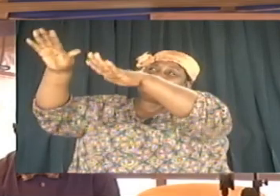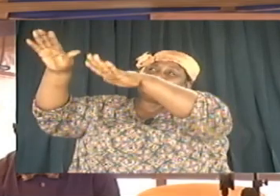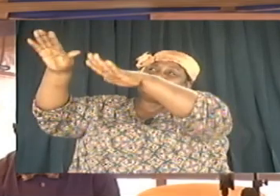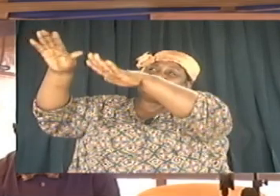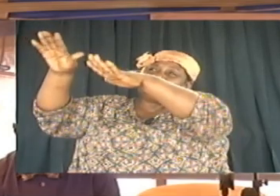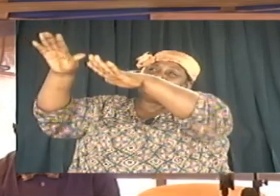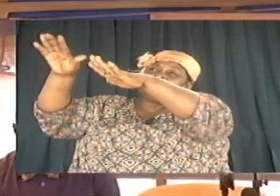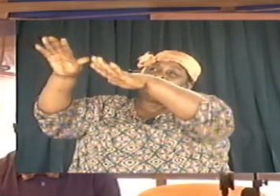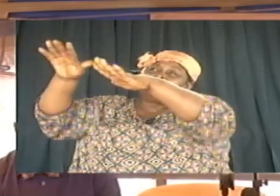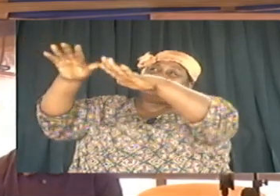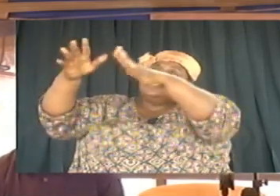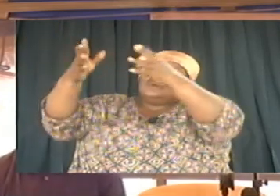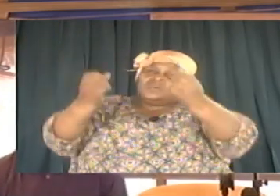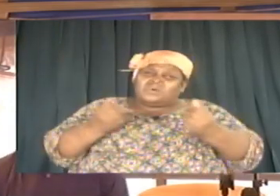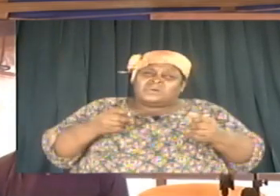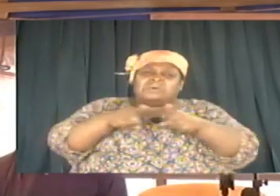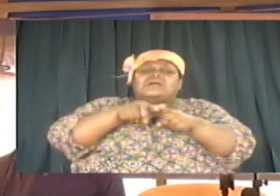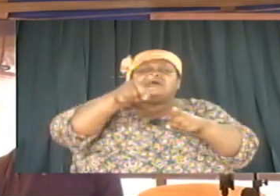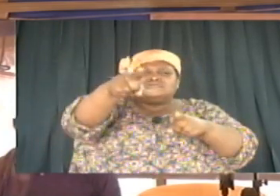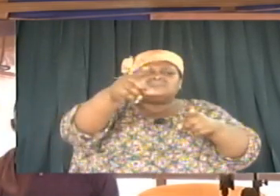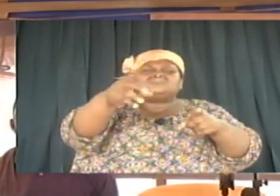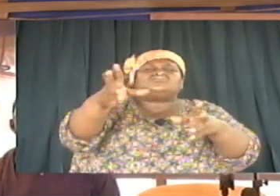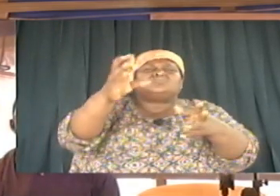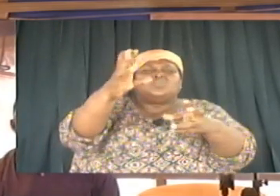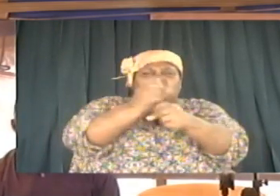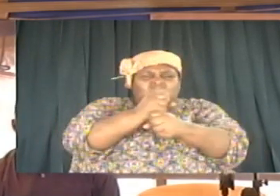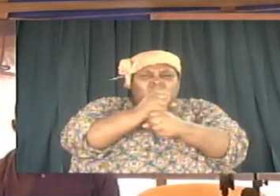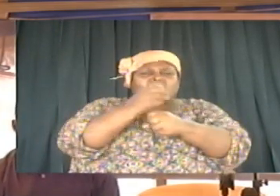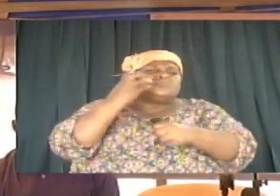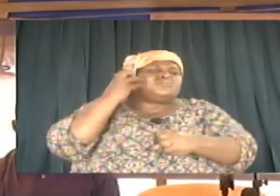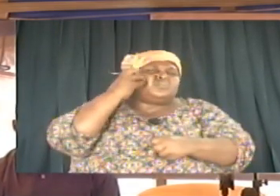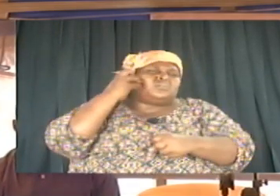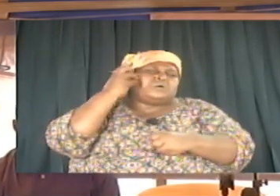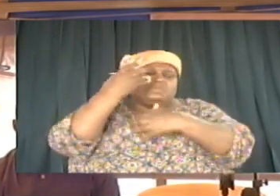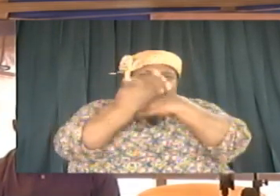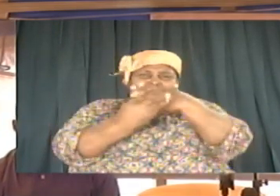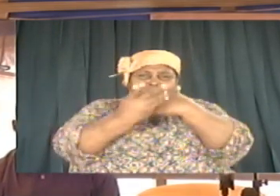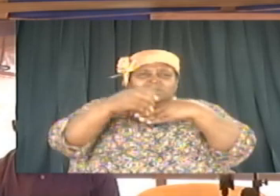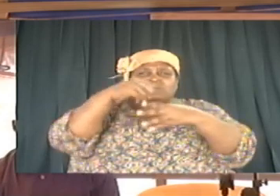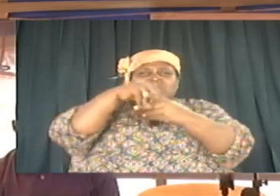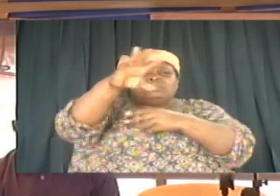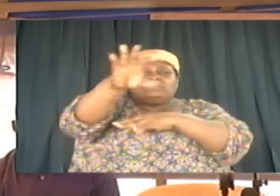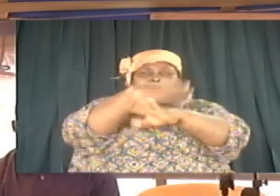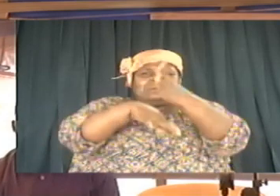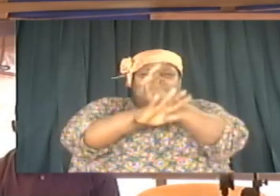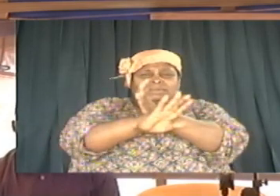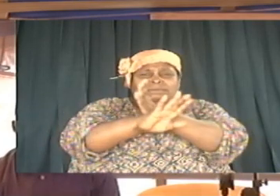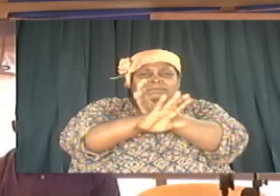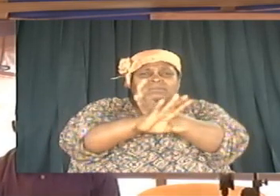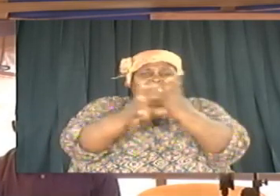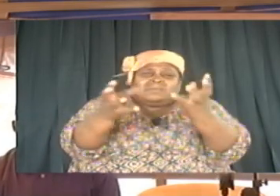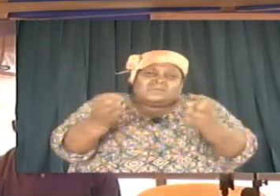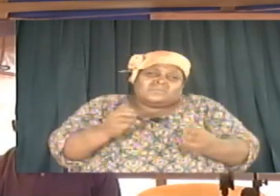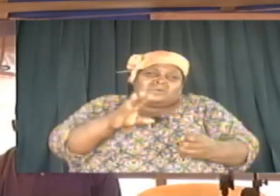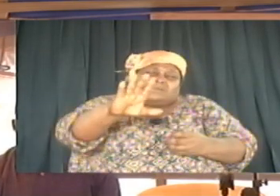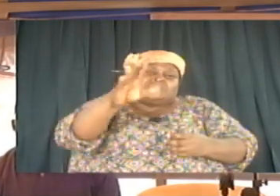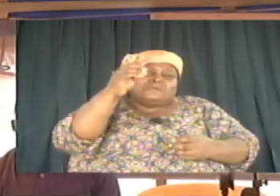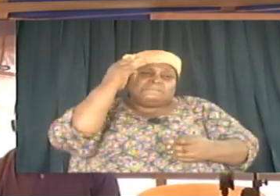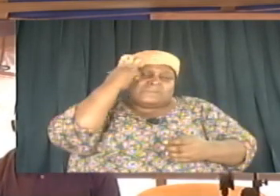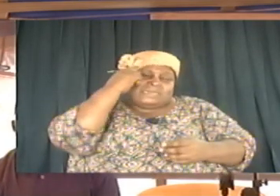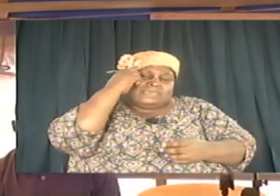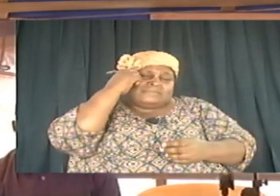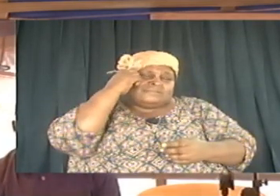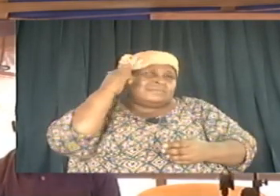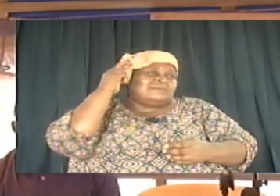I want, as you hold the wine and the bread in your hands, I want your minds to listen